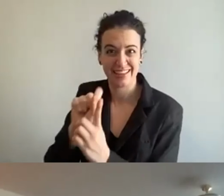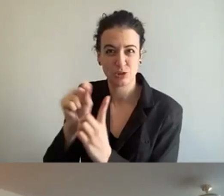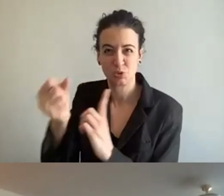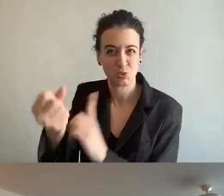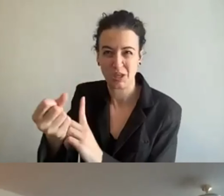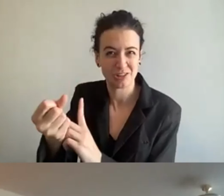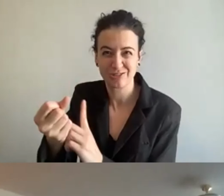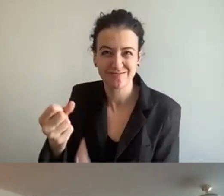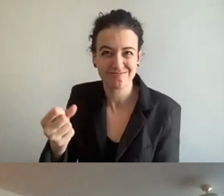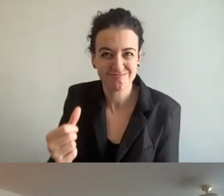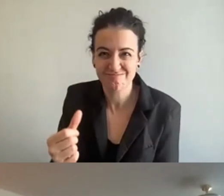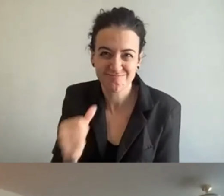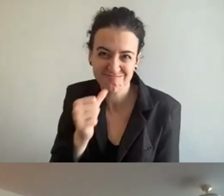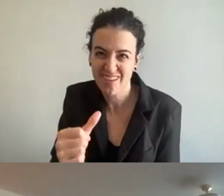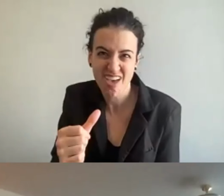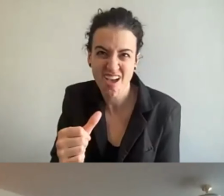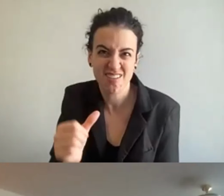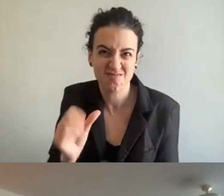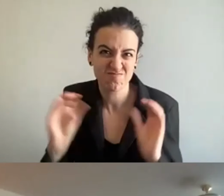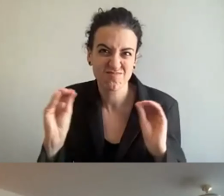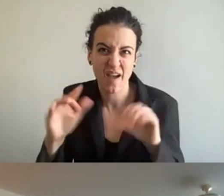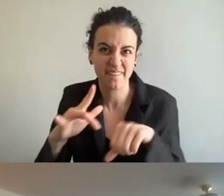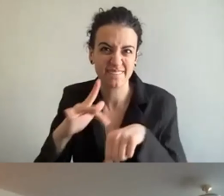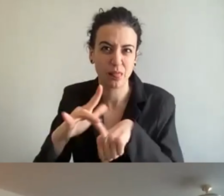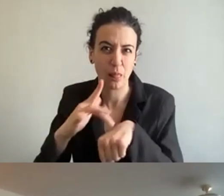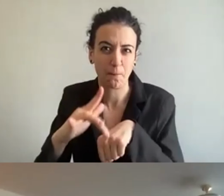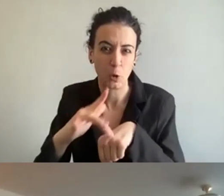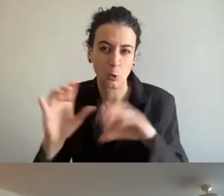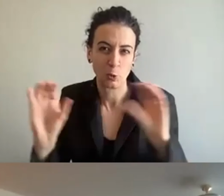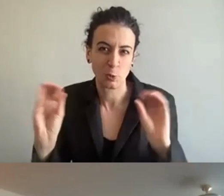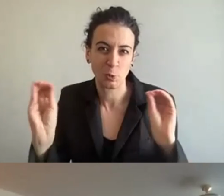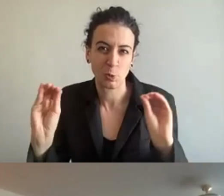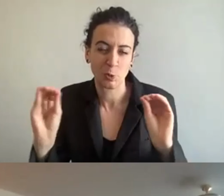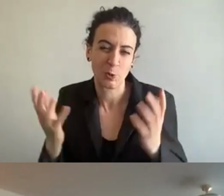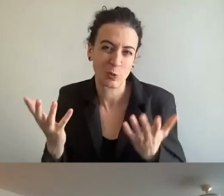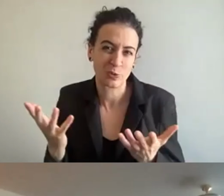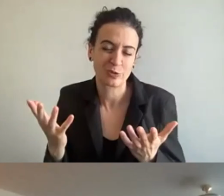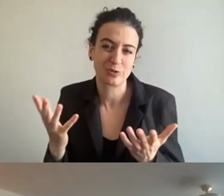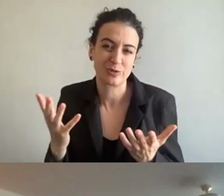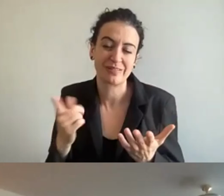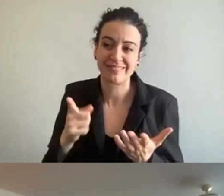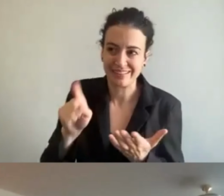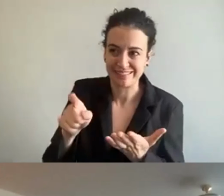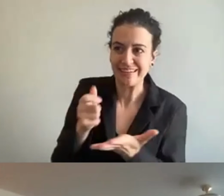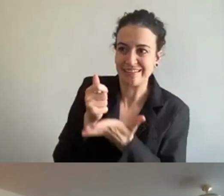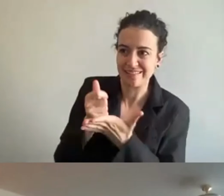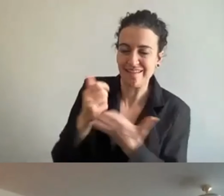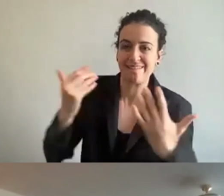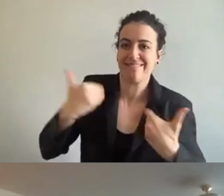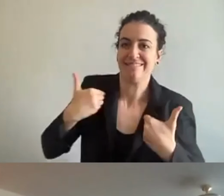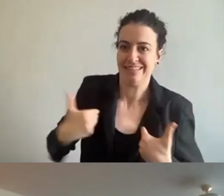for those people because of the physical aspects.